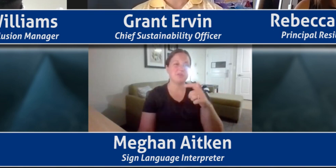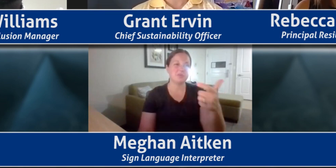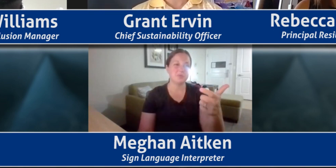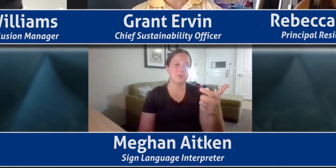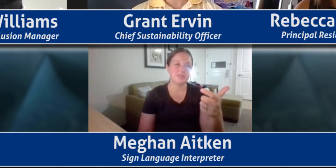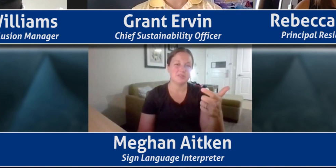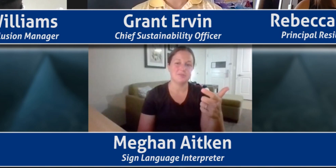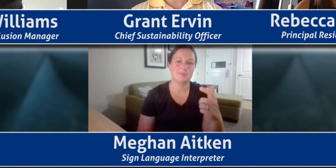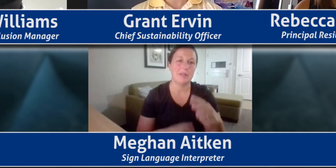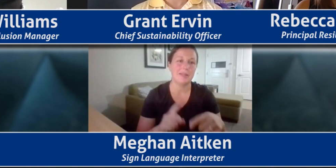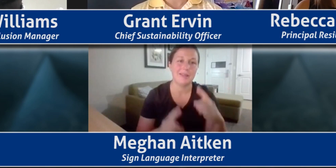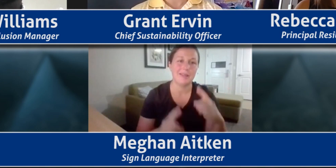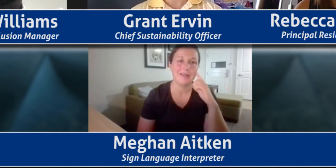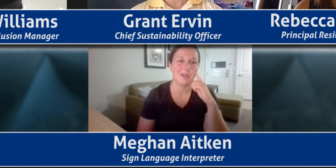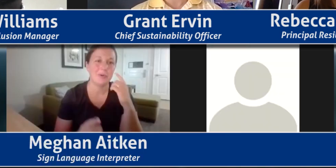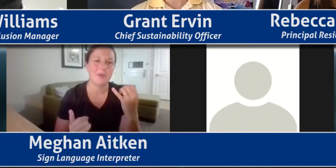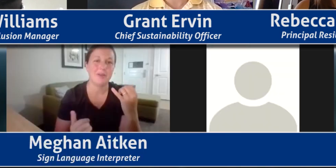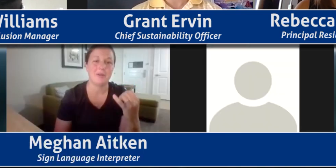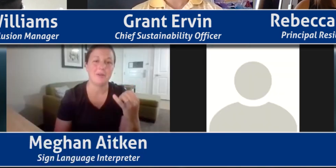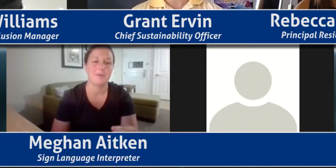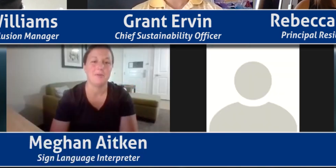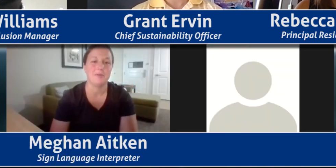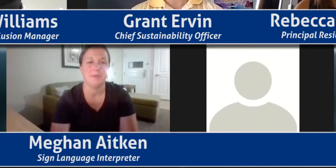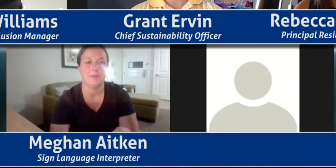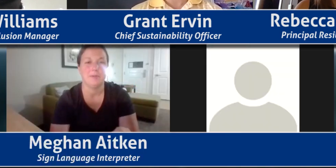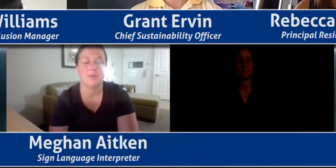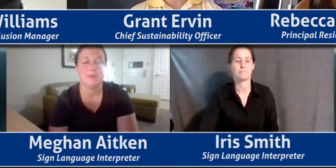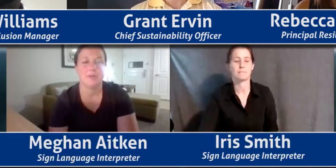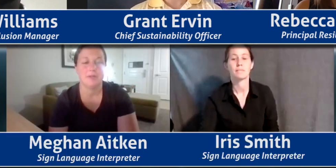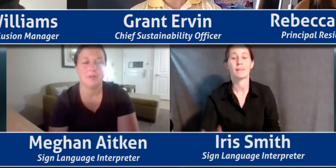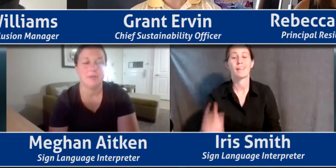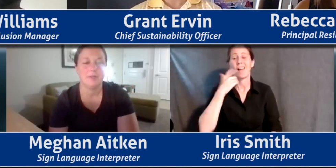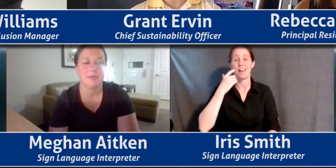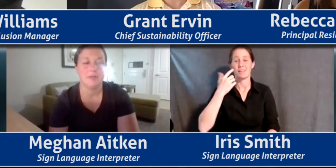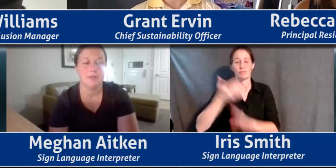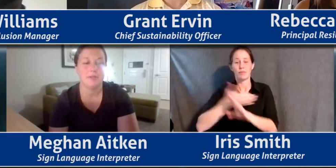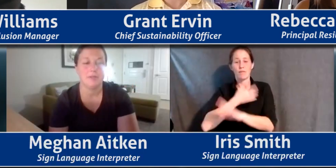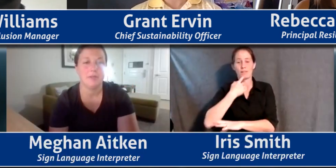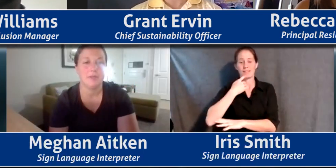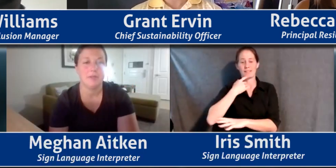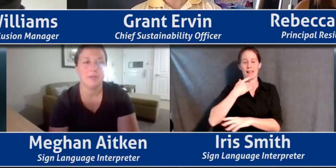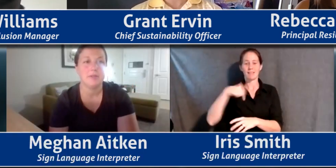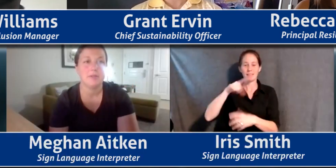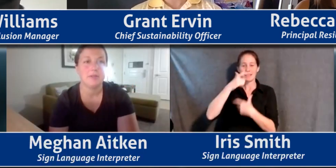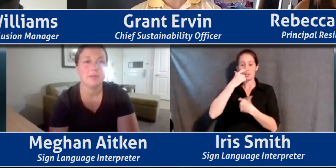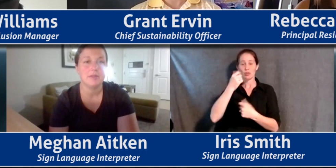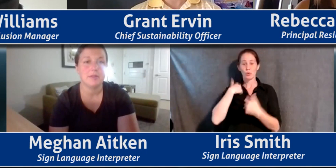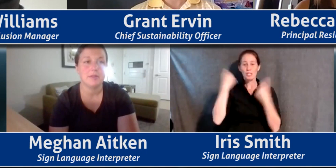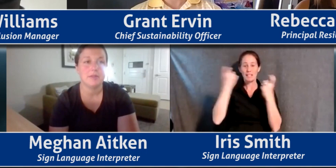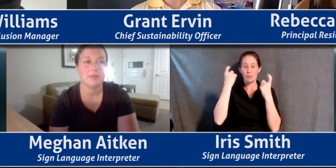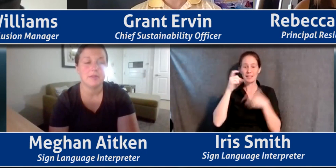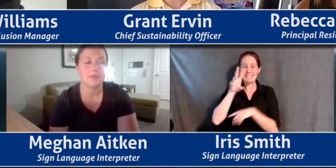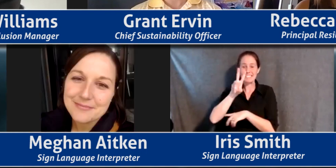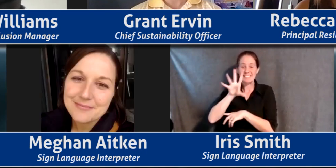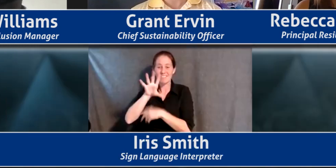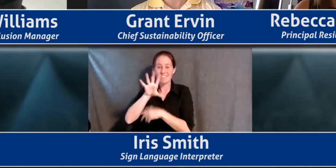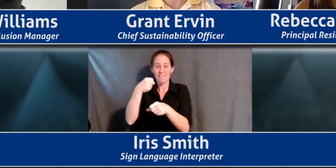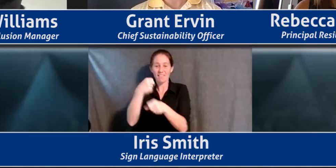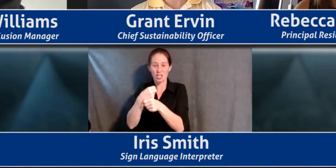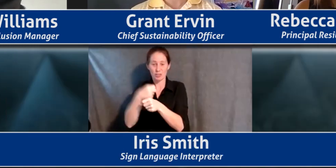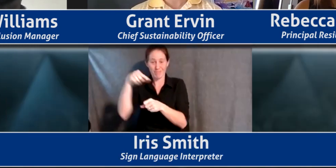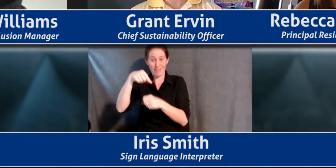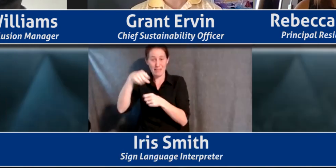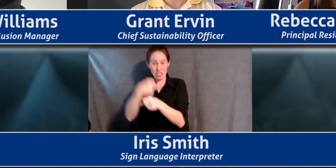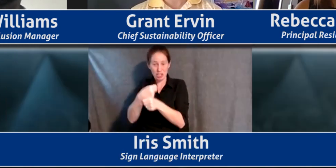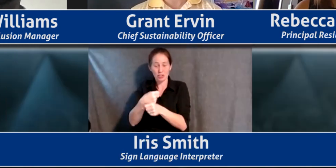that. So the Commission on Human Relations, as I said in my introduction, we're actually celebrating our 65th year this